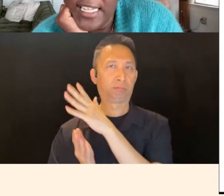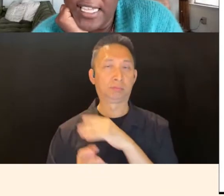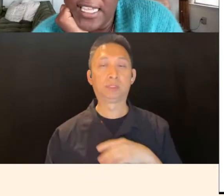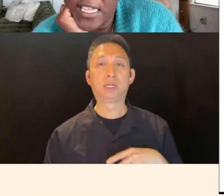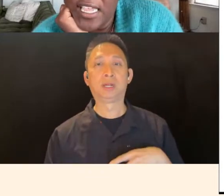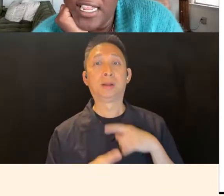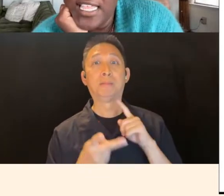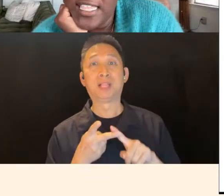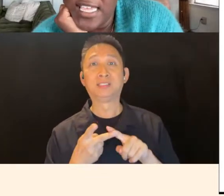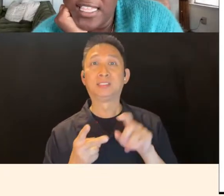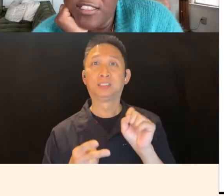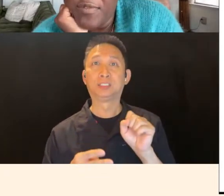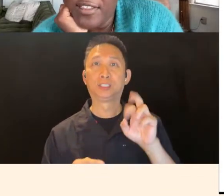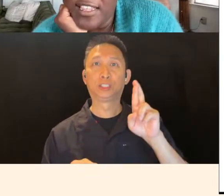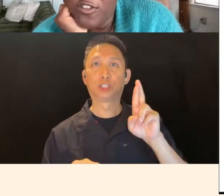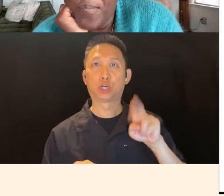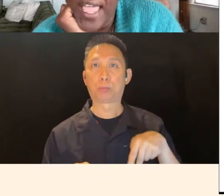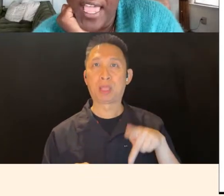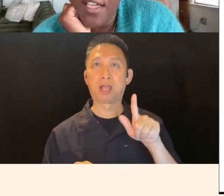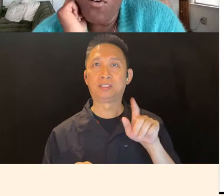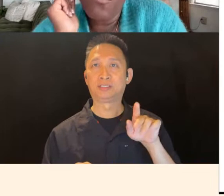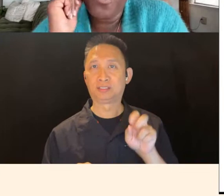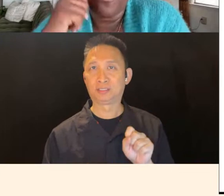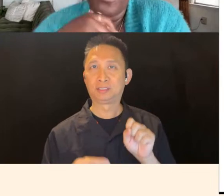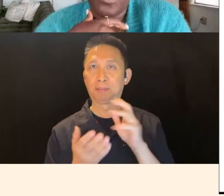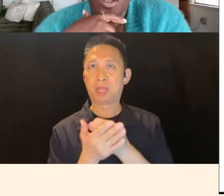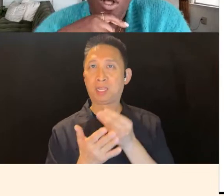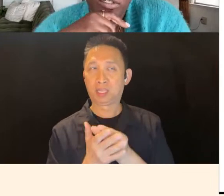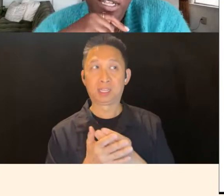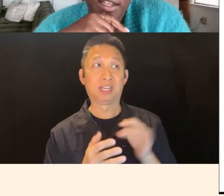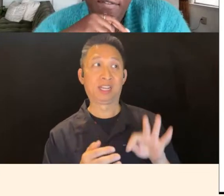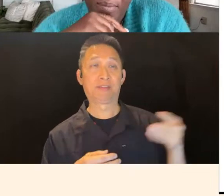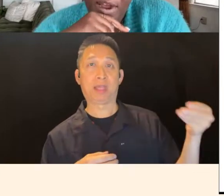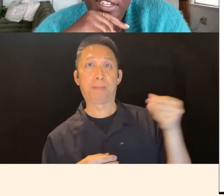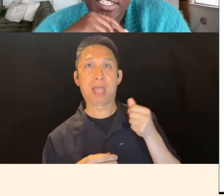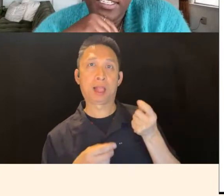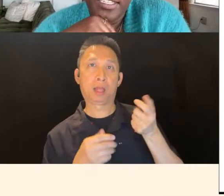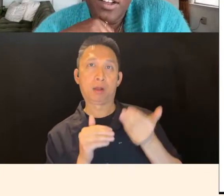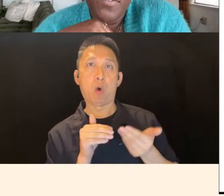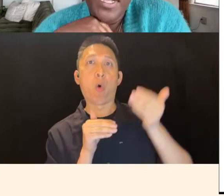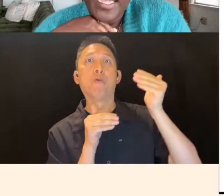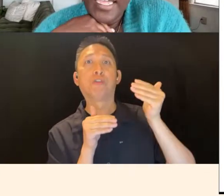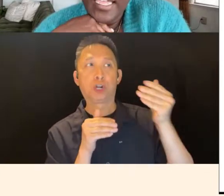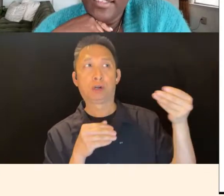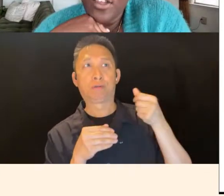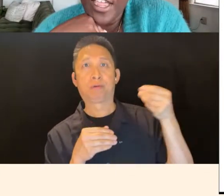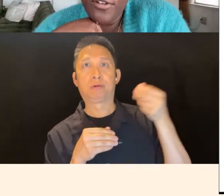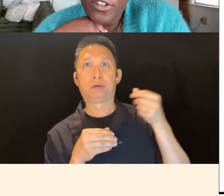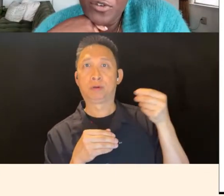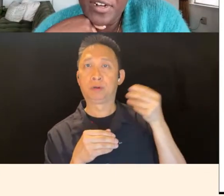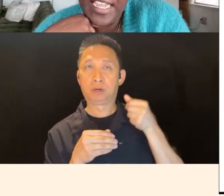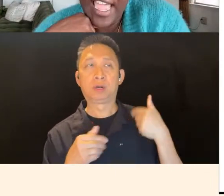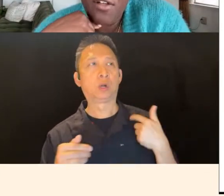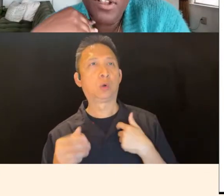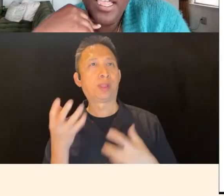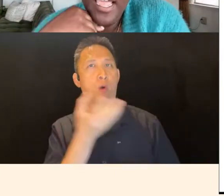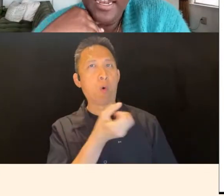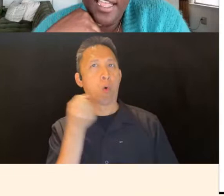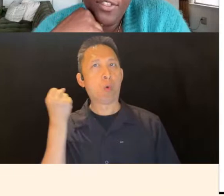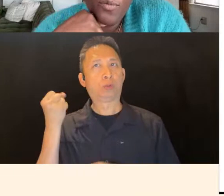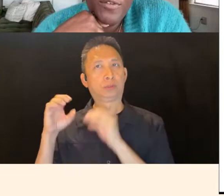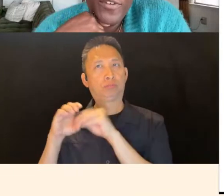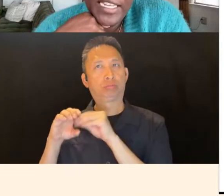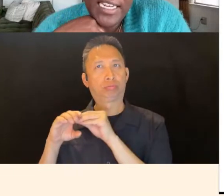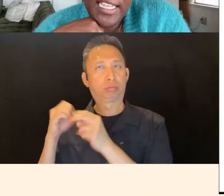that anything that the residents pay over the cost of the project itself is held into an account